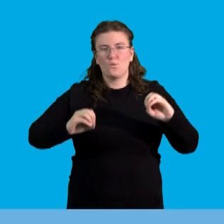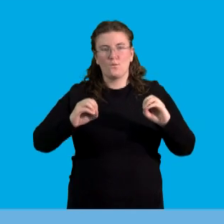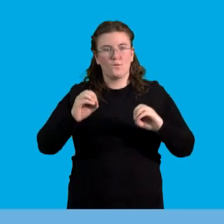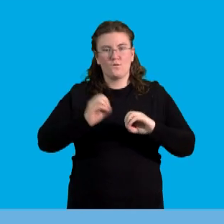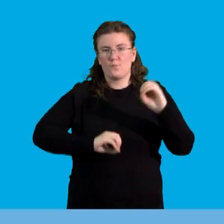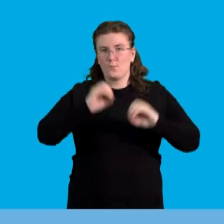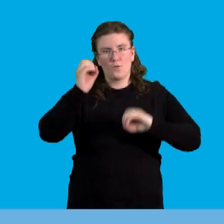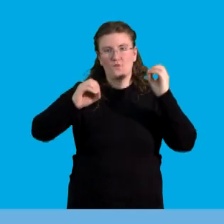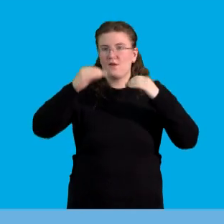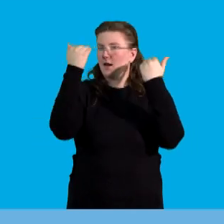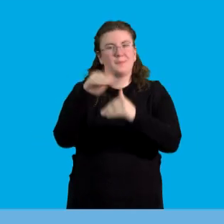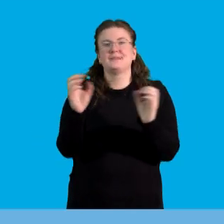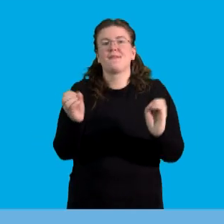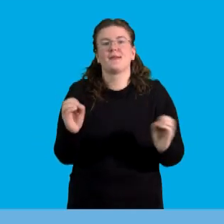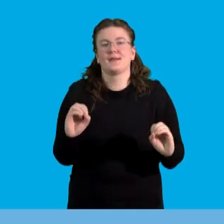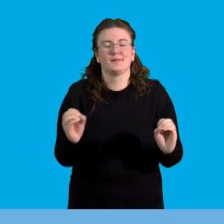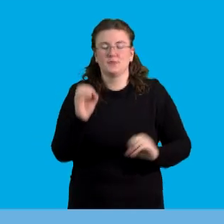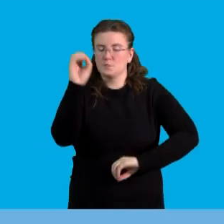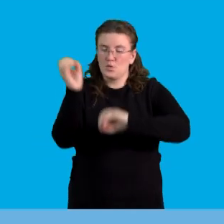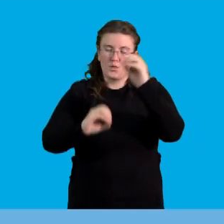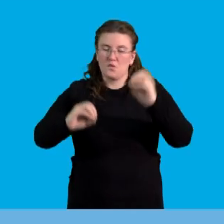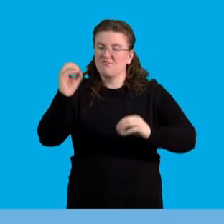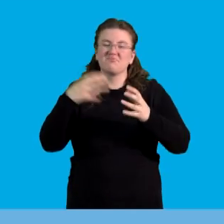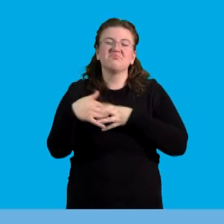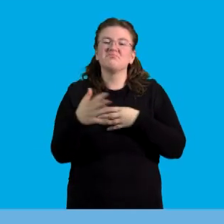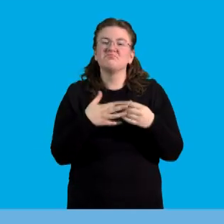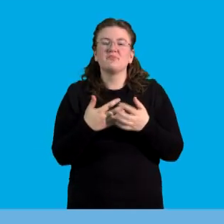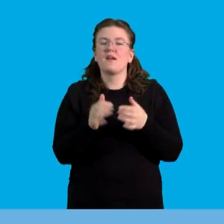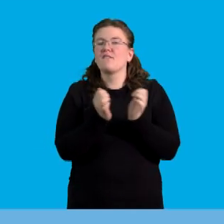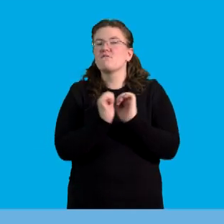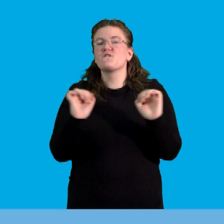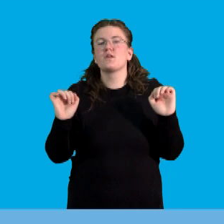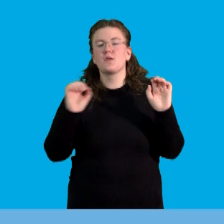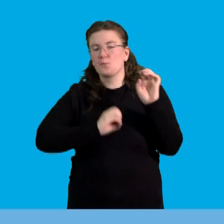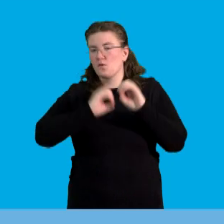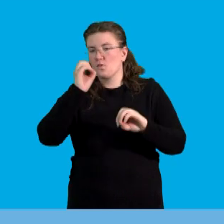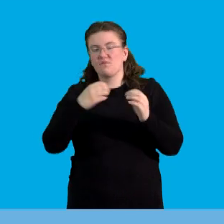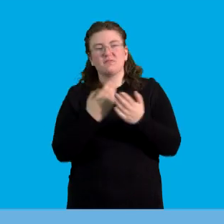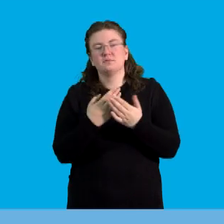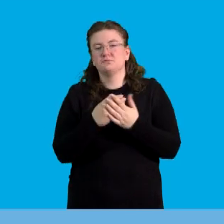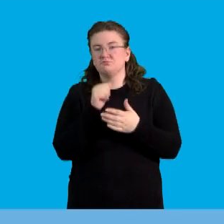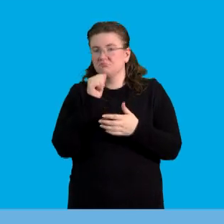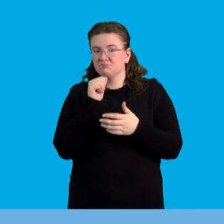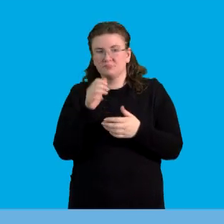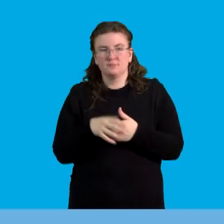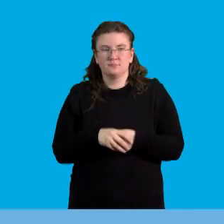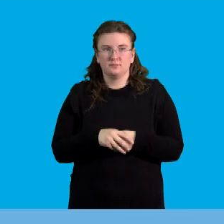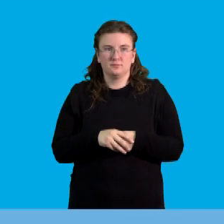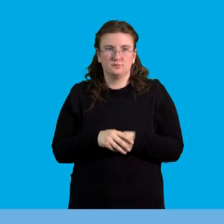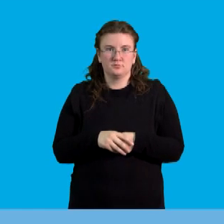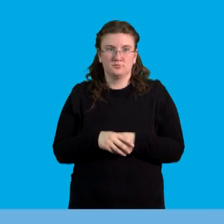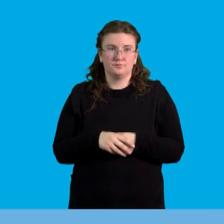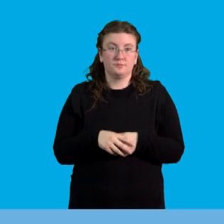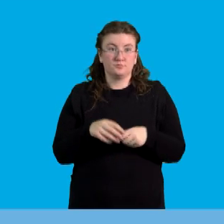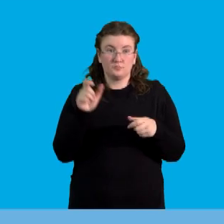So those are the electrons that are not limited to a particular place. They are free to move wherever and however they want.